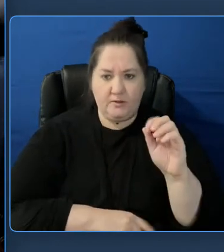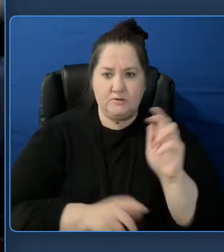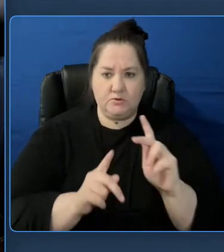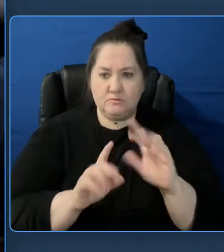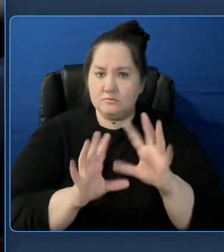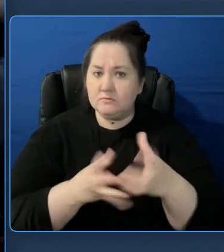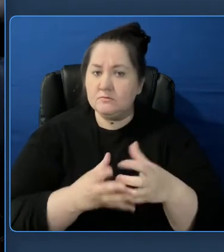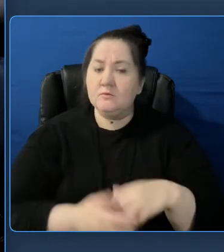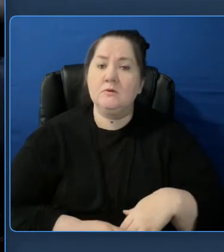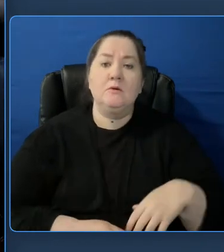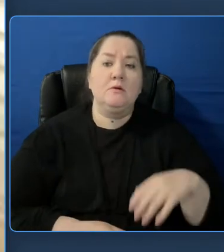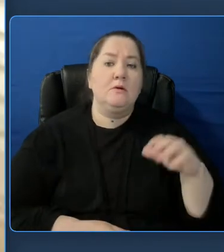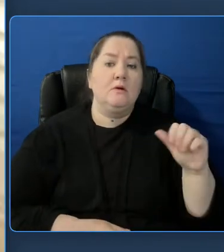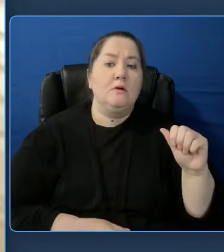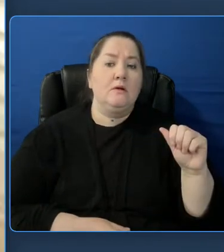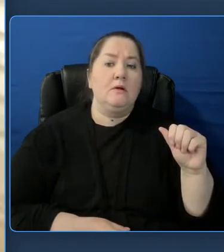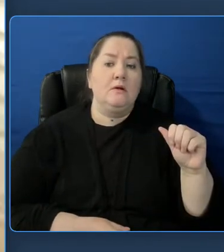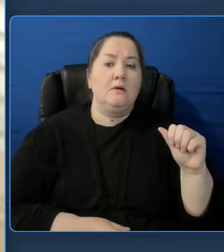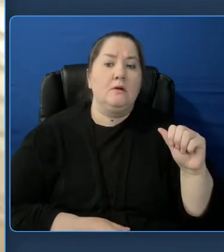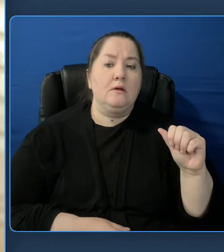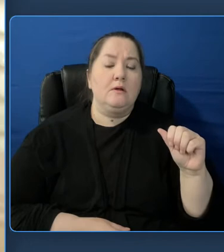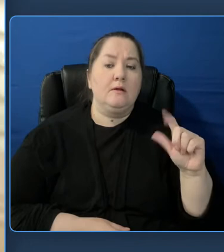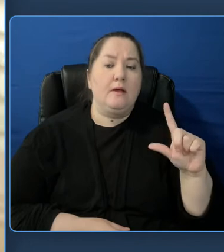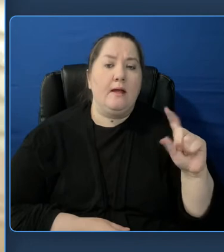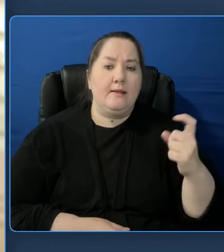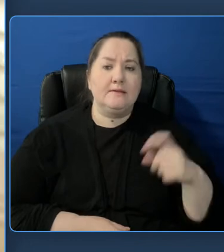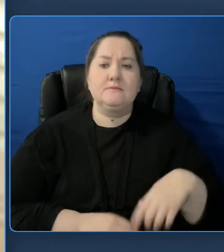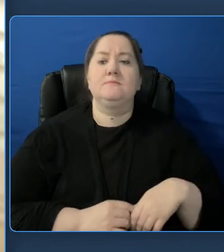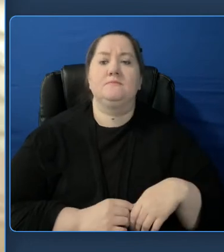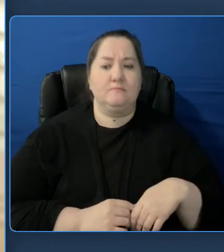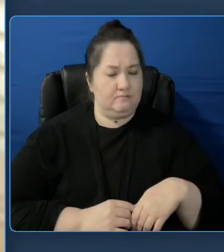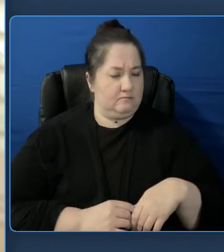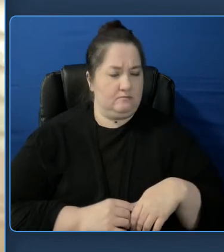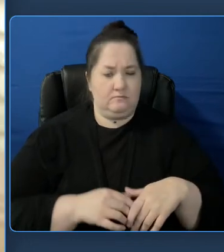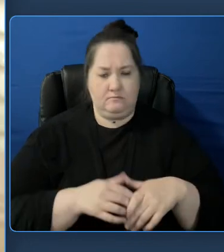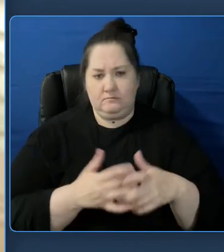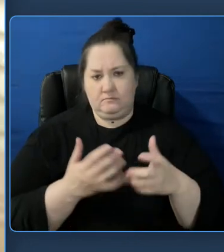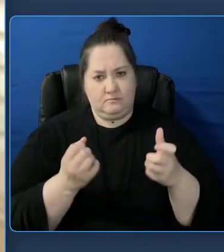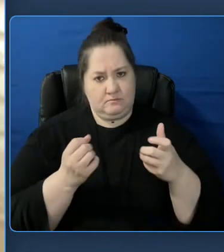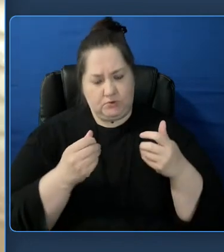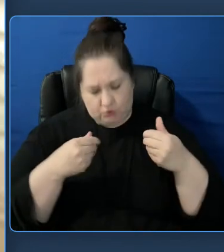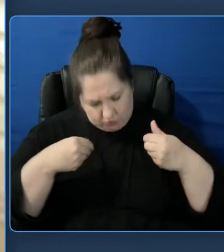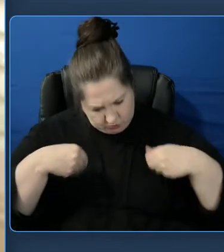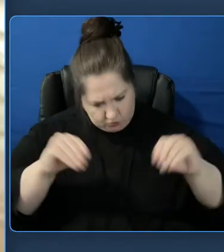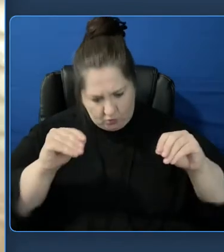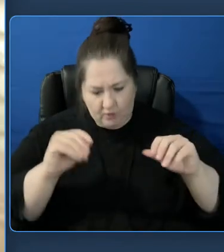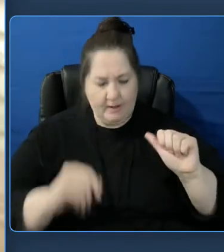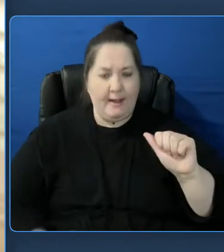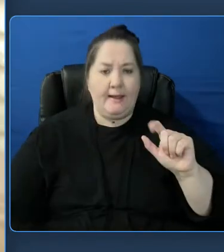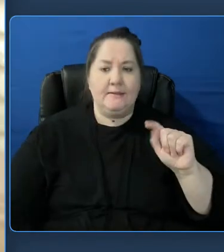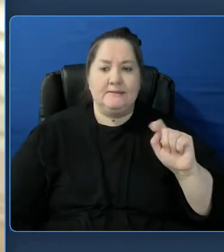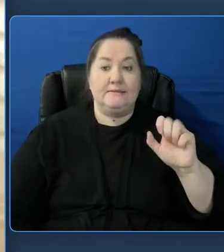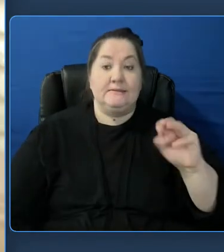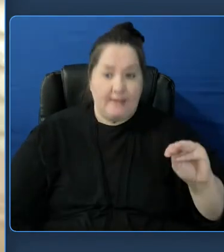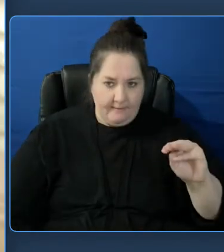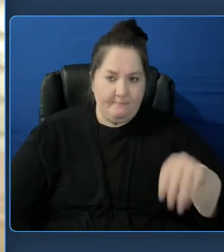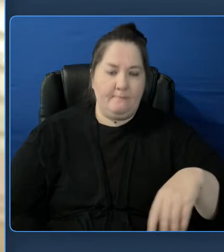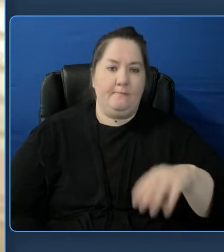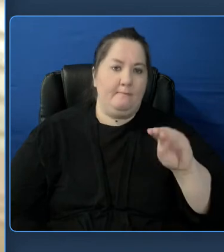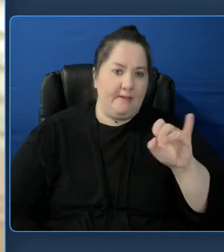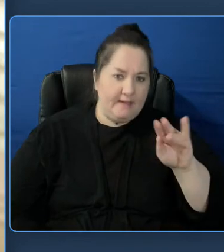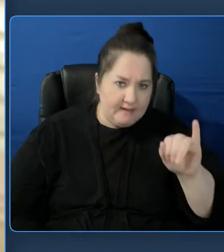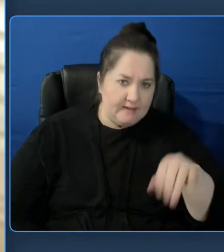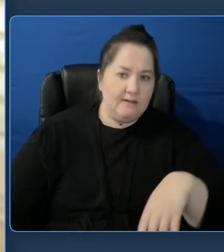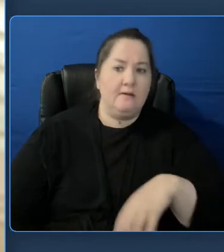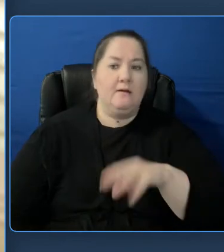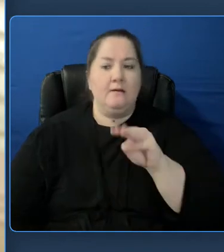Alex? Yeah. So these have sold hundreds of thousands of these little A10 minis. Mini